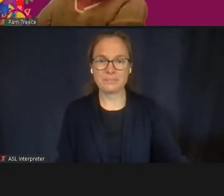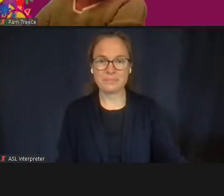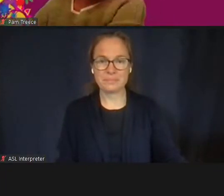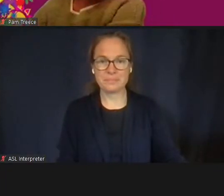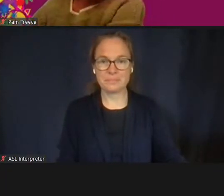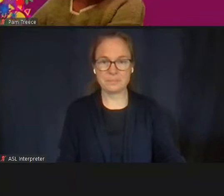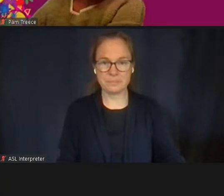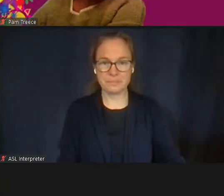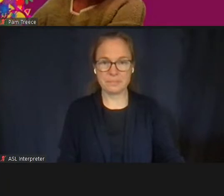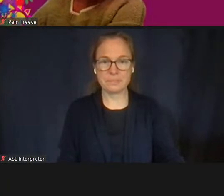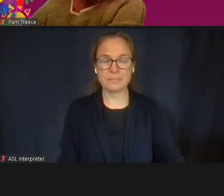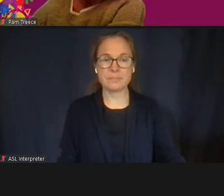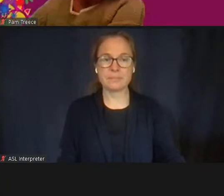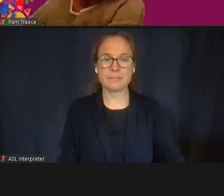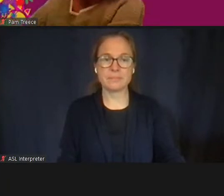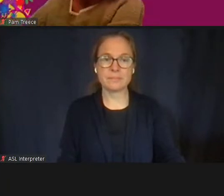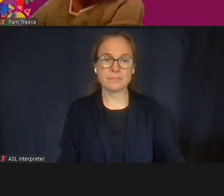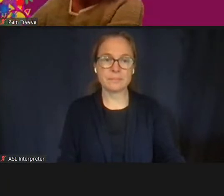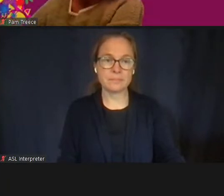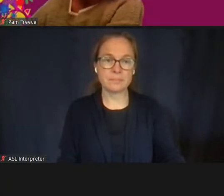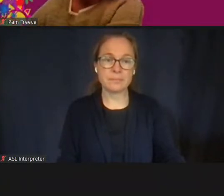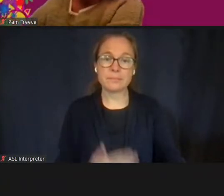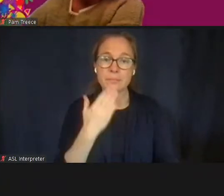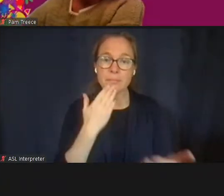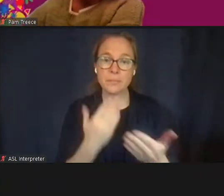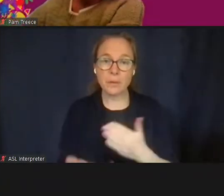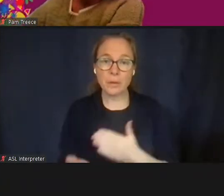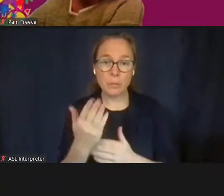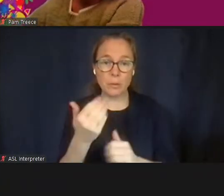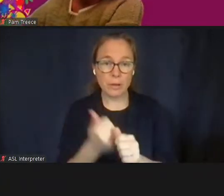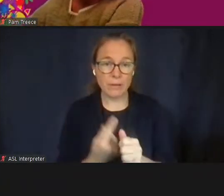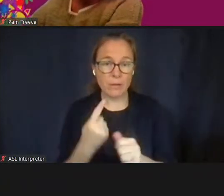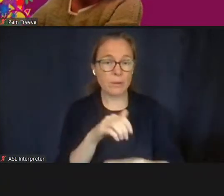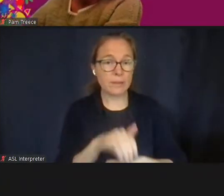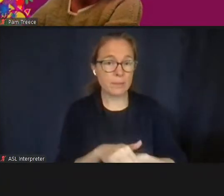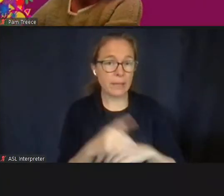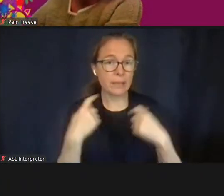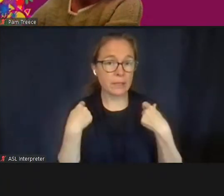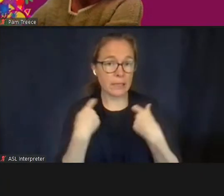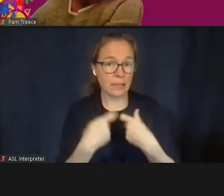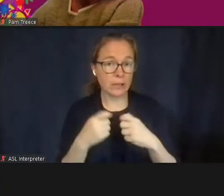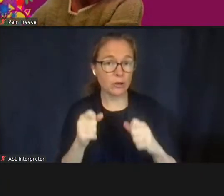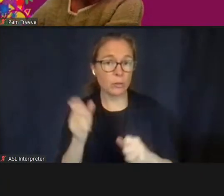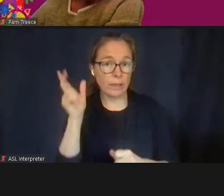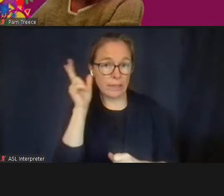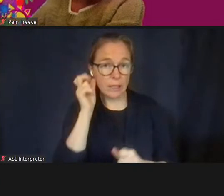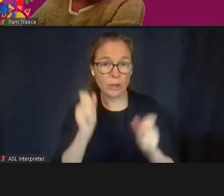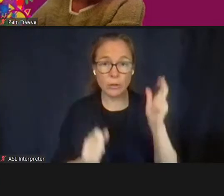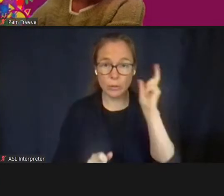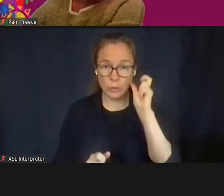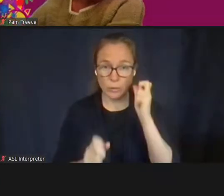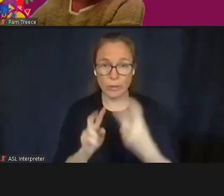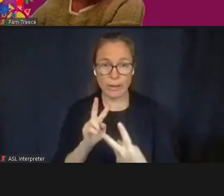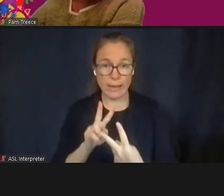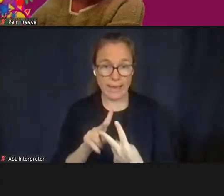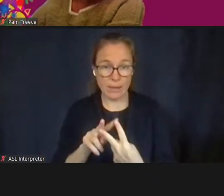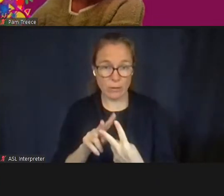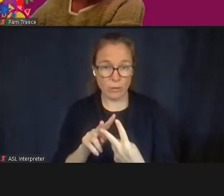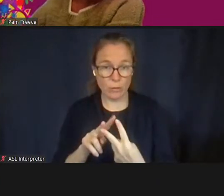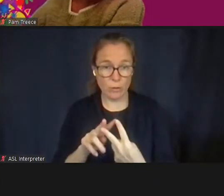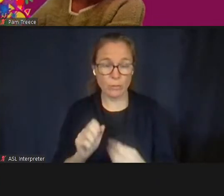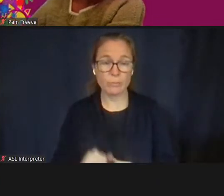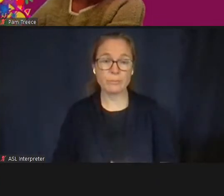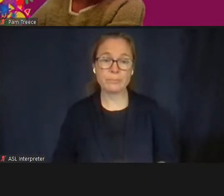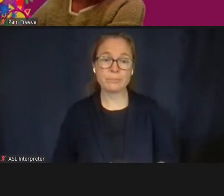Yes, thank you. Good morning, everyone. English and Spanish is available for this meeting. If you're joining us through